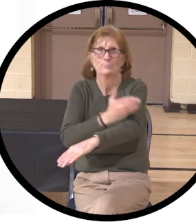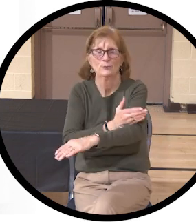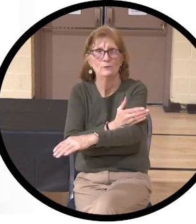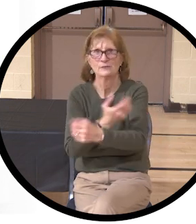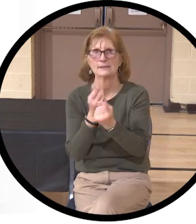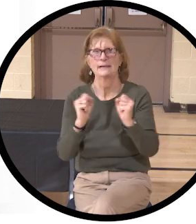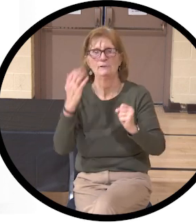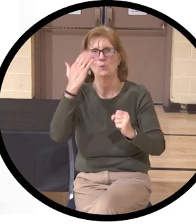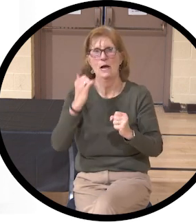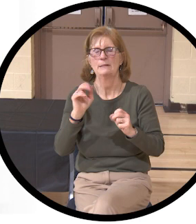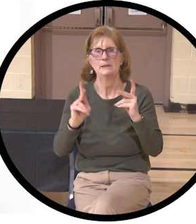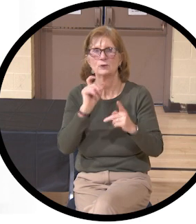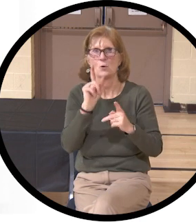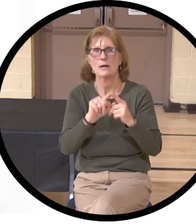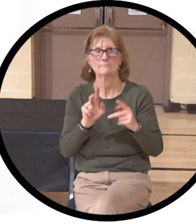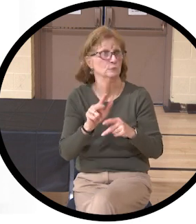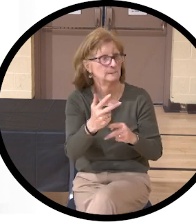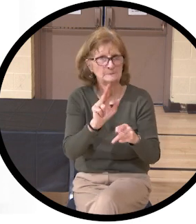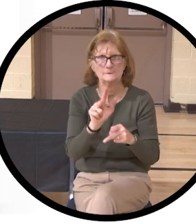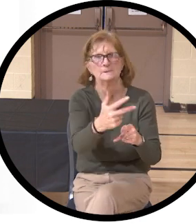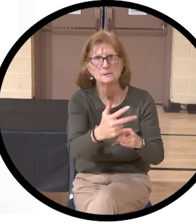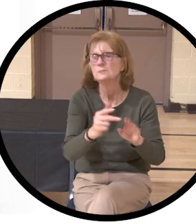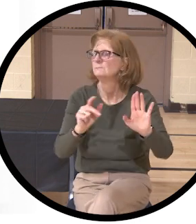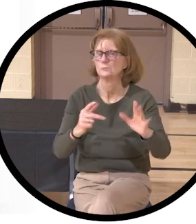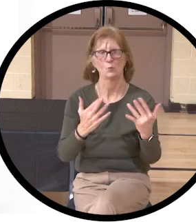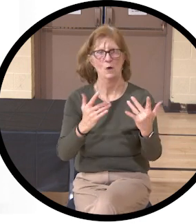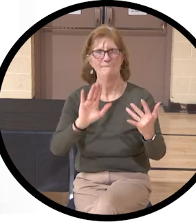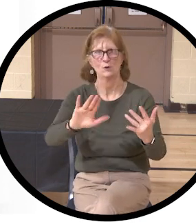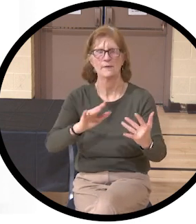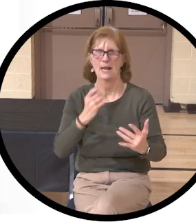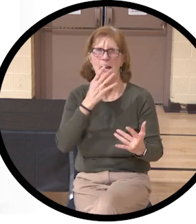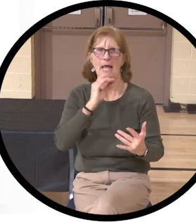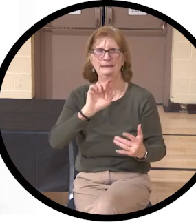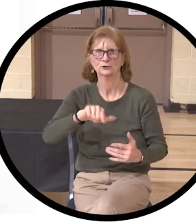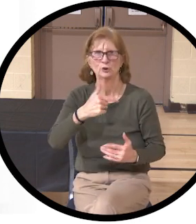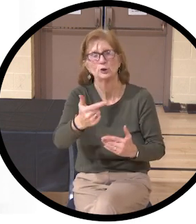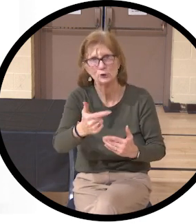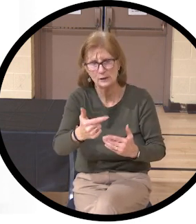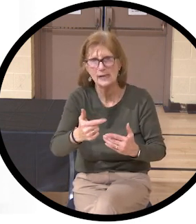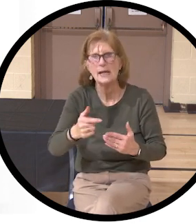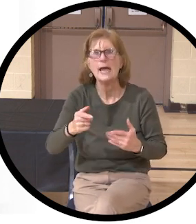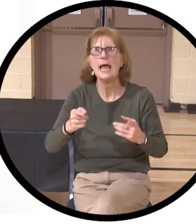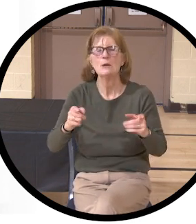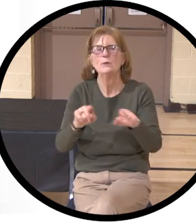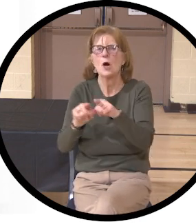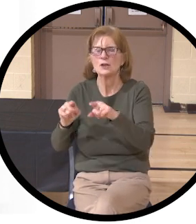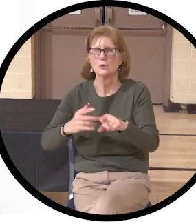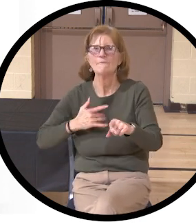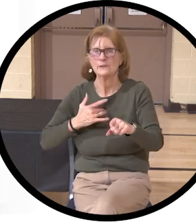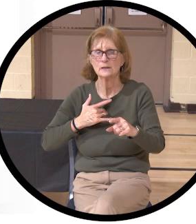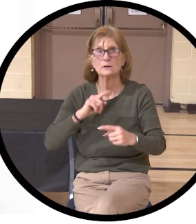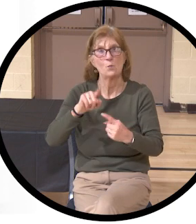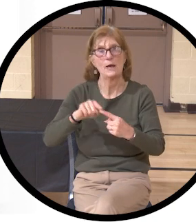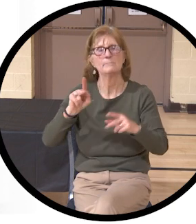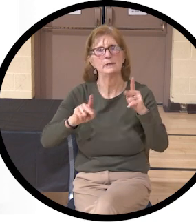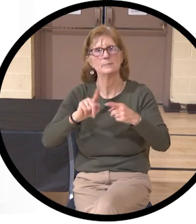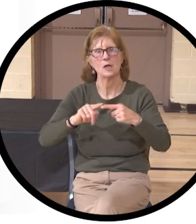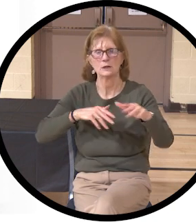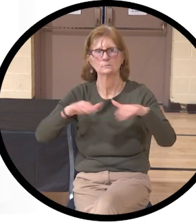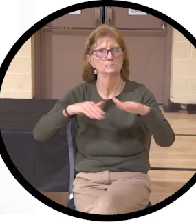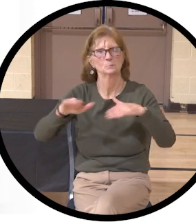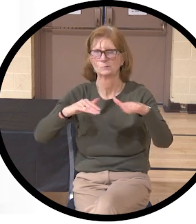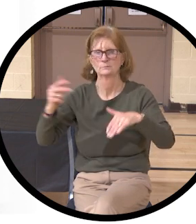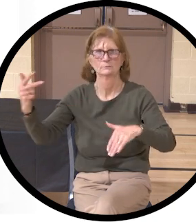improves some sight lines, it allows for more predictability, and we think it will increase yielding to pedestrian compliance, which seems to